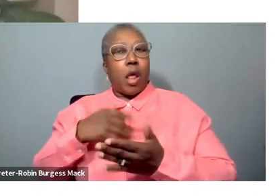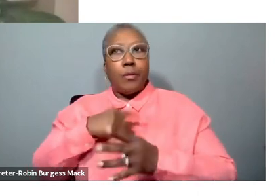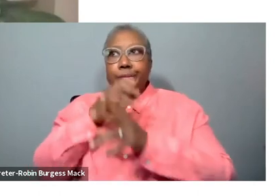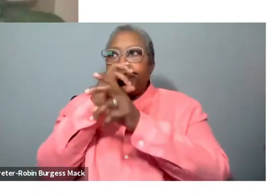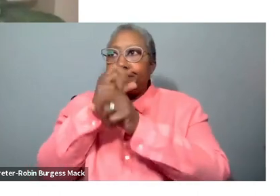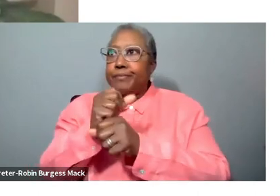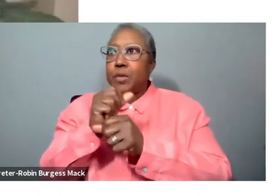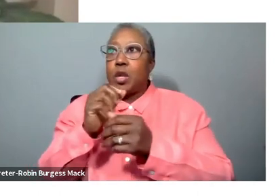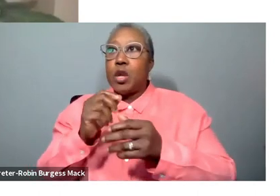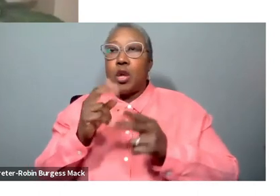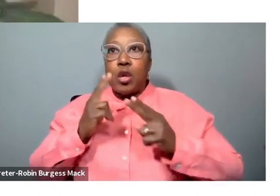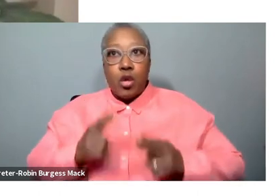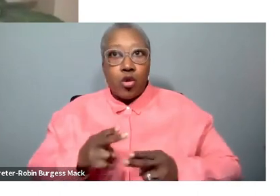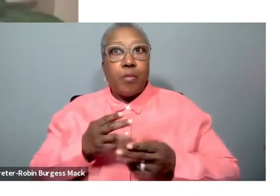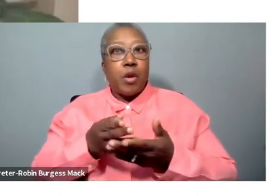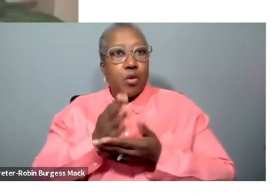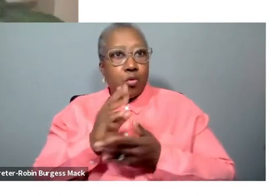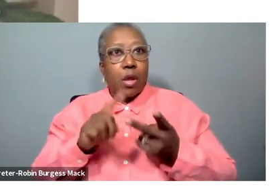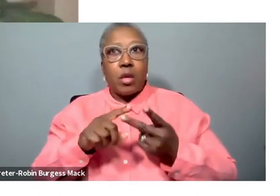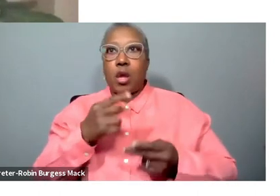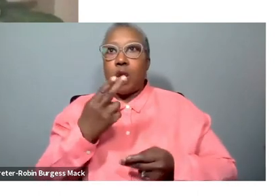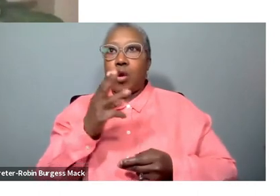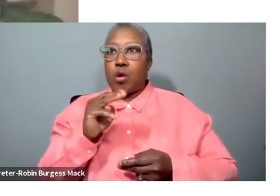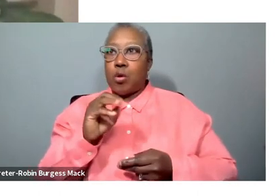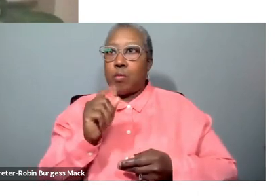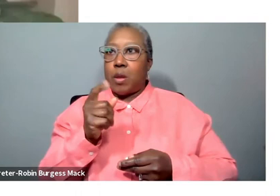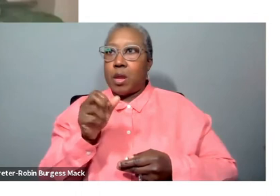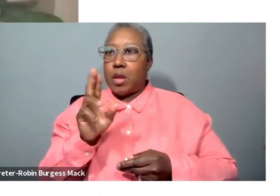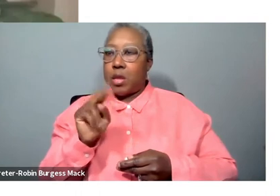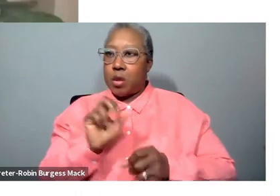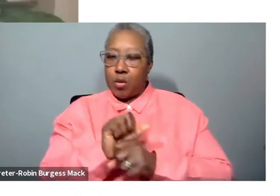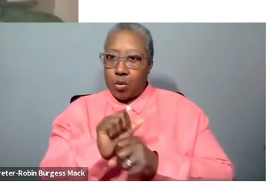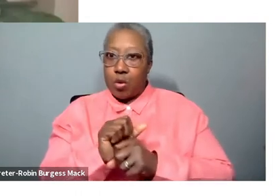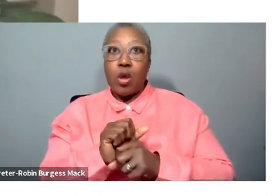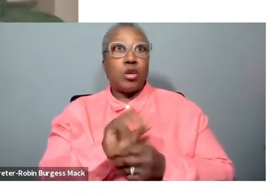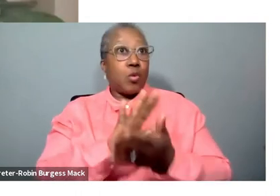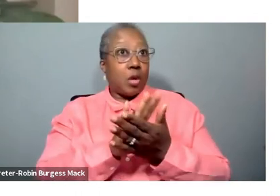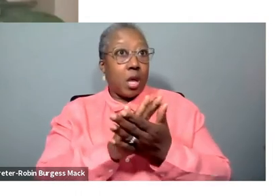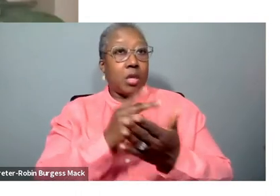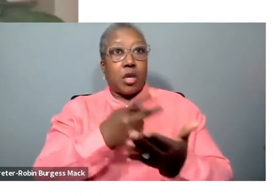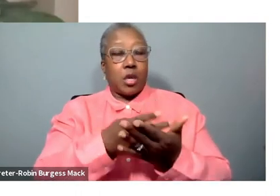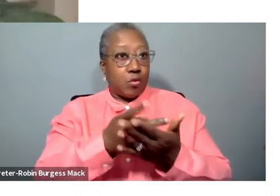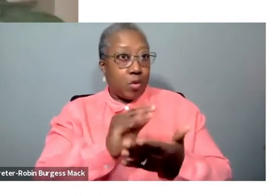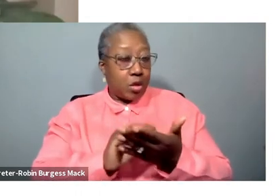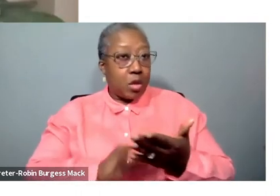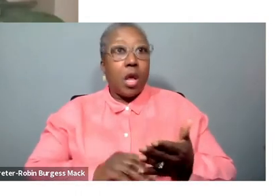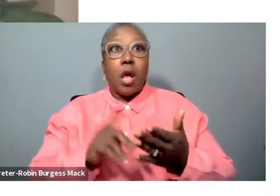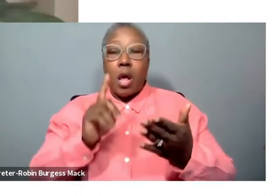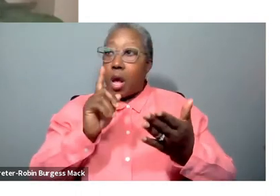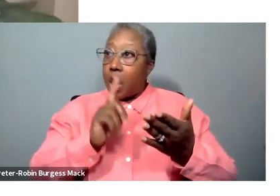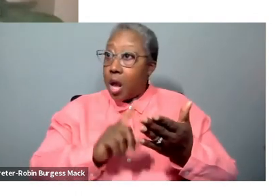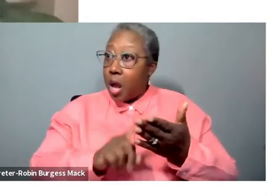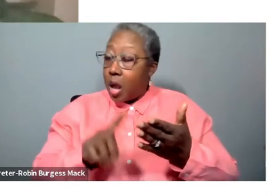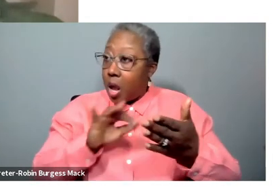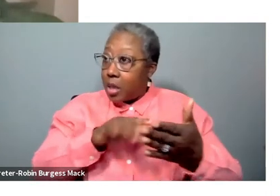in human rights and humanitarian work. And both in college and grad school, I studied anthropology, which